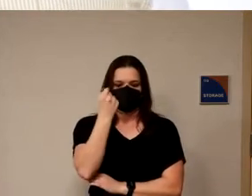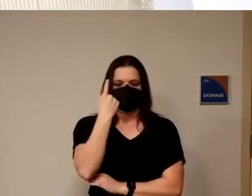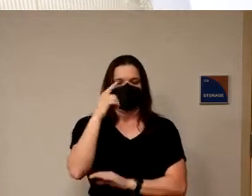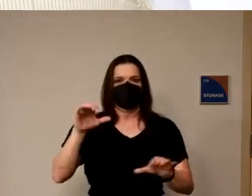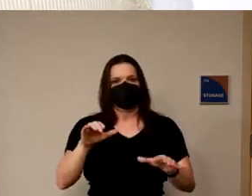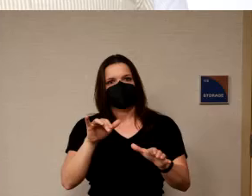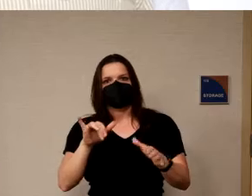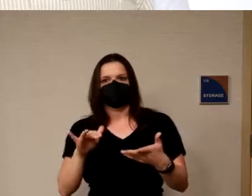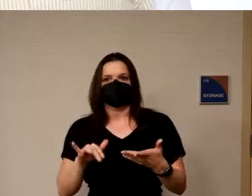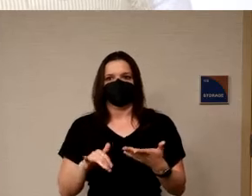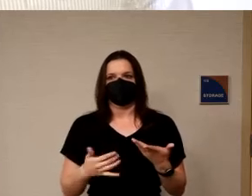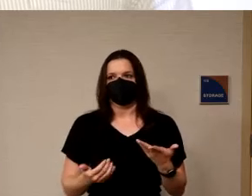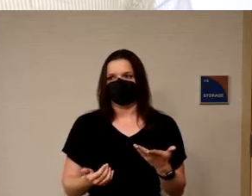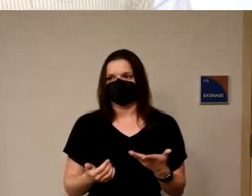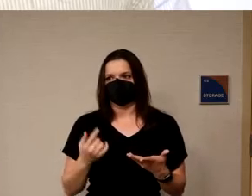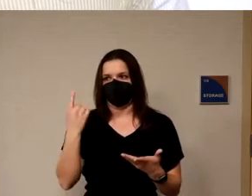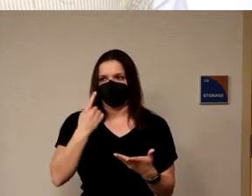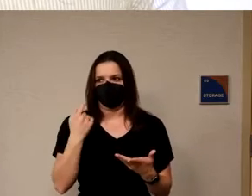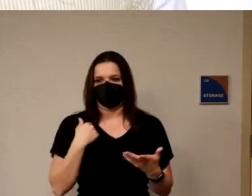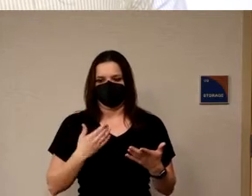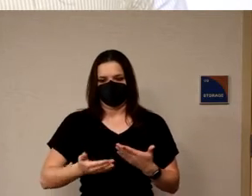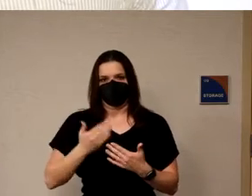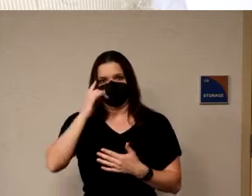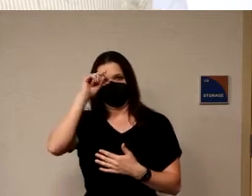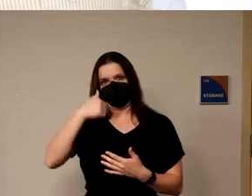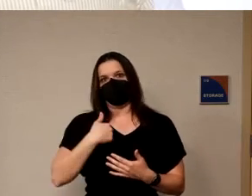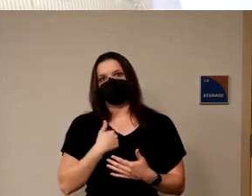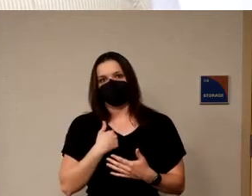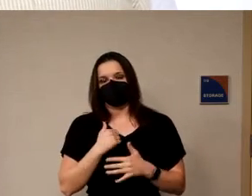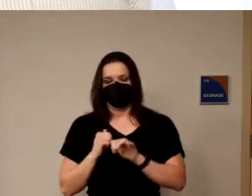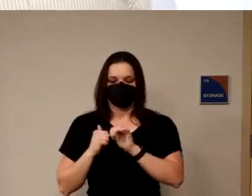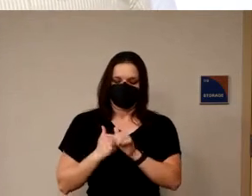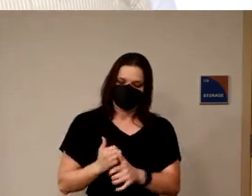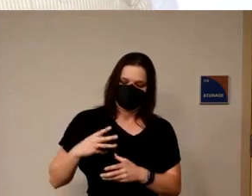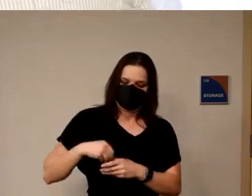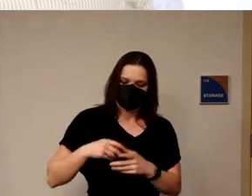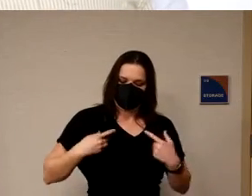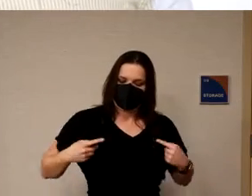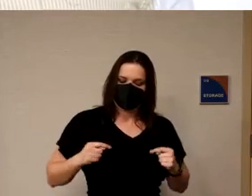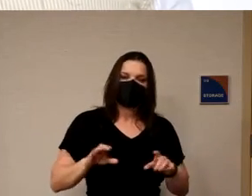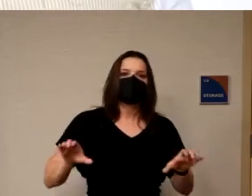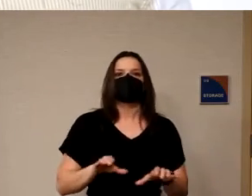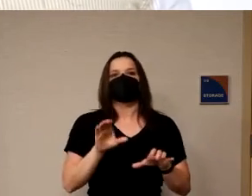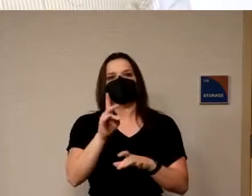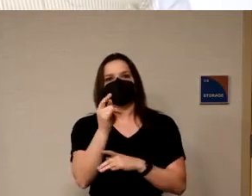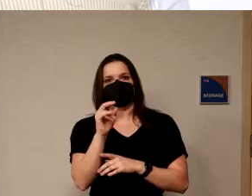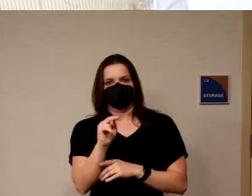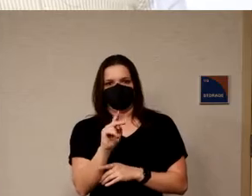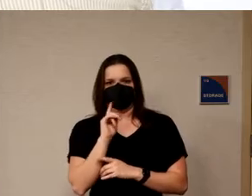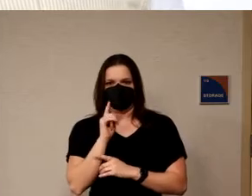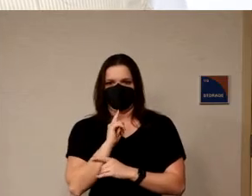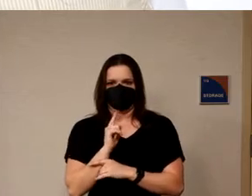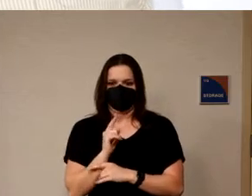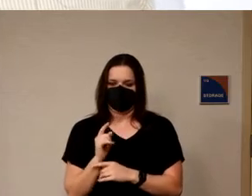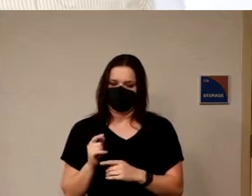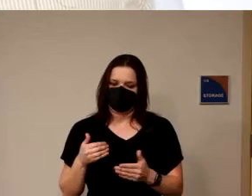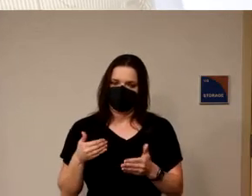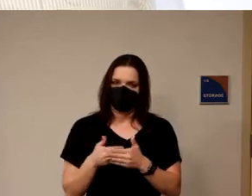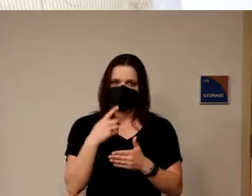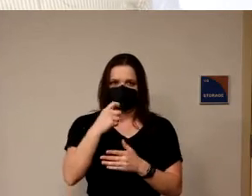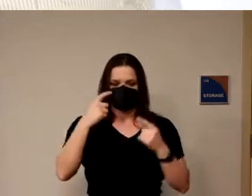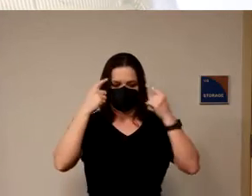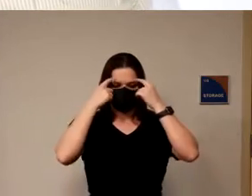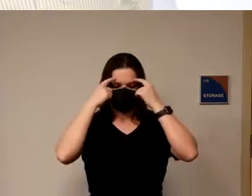is something that's easier for me to kind of follow. And I do try to keep deviations tight, just because for me